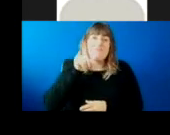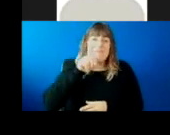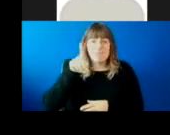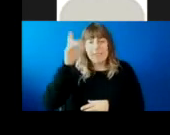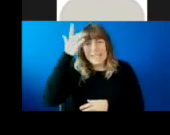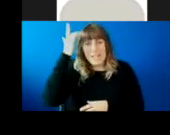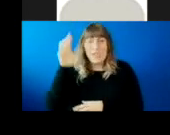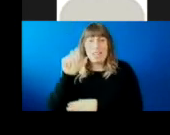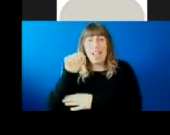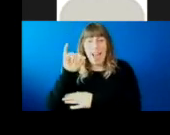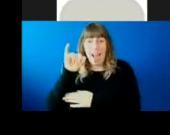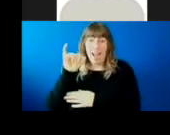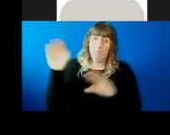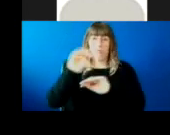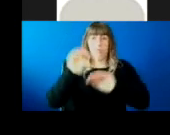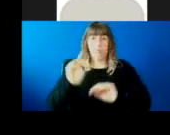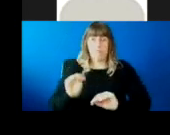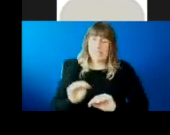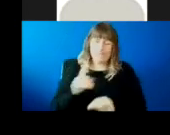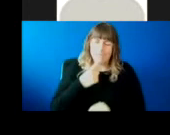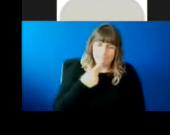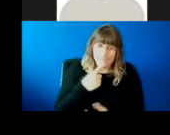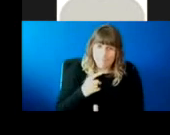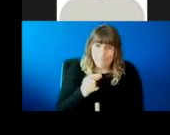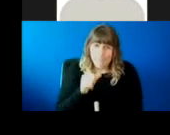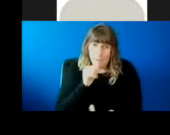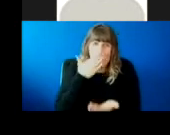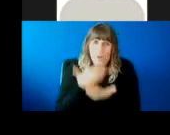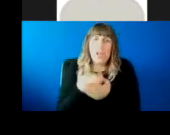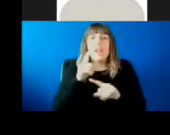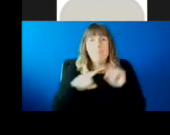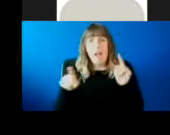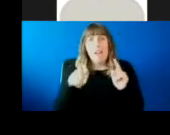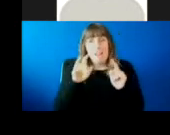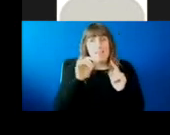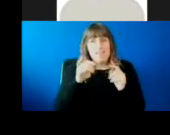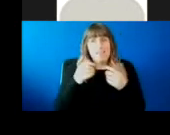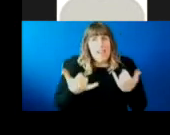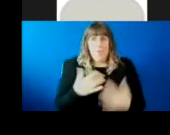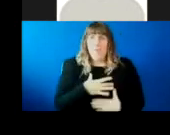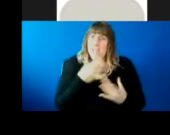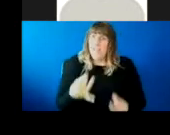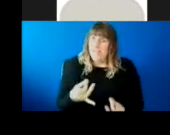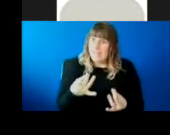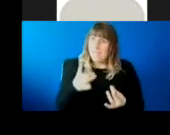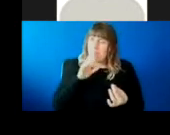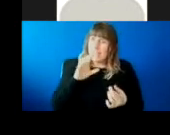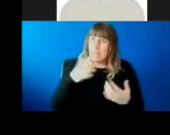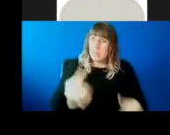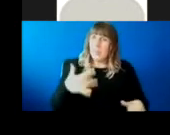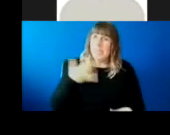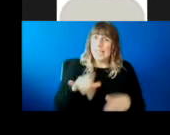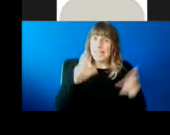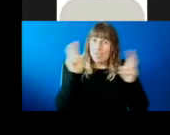it's it really is this moment in time that is, I think, this is a really interesting hot issue.